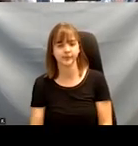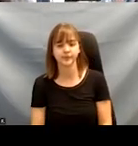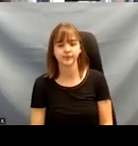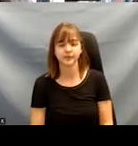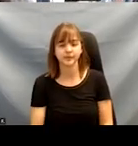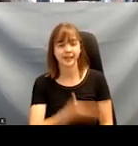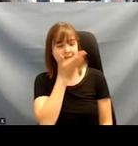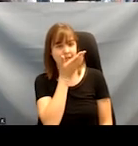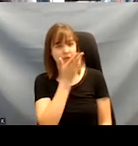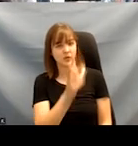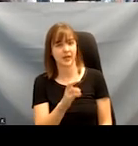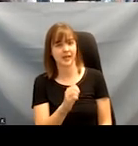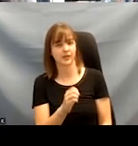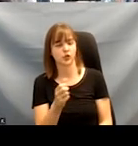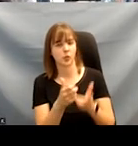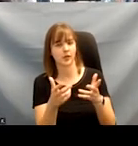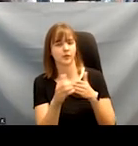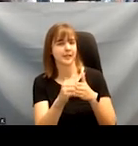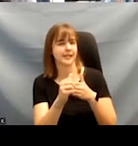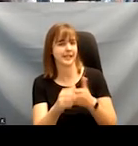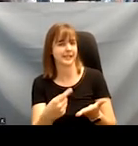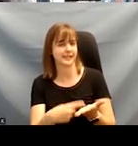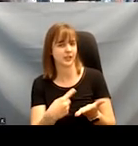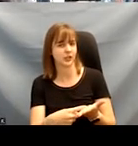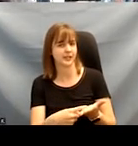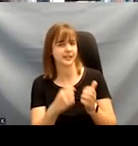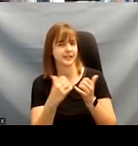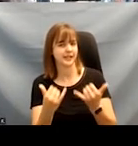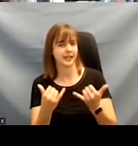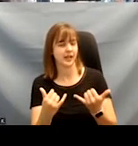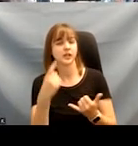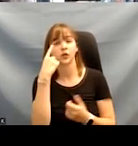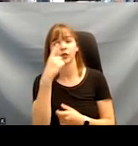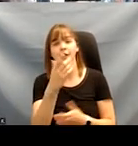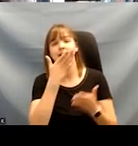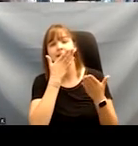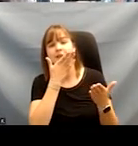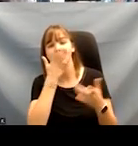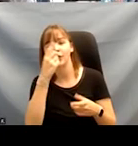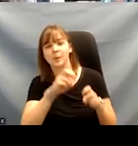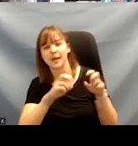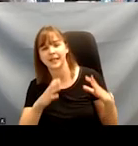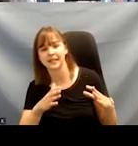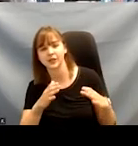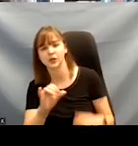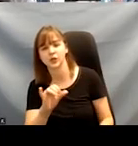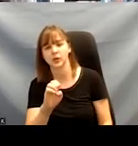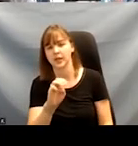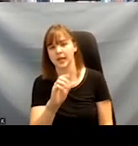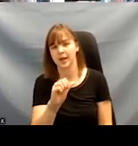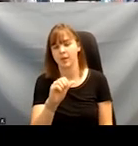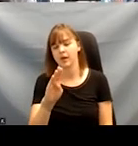leading today's discussion. And of course, to our incredible panelists, Emma, Brittany,